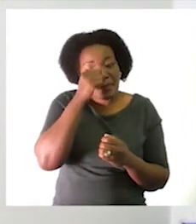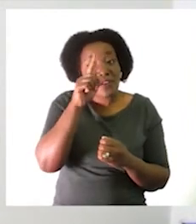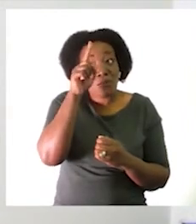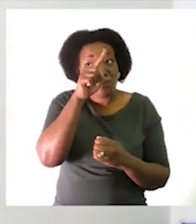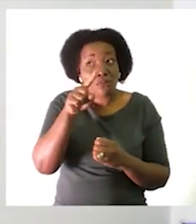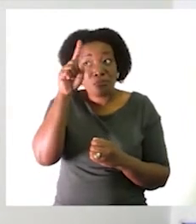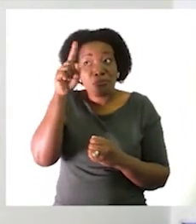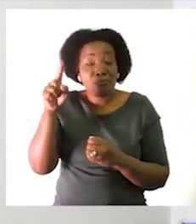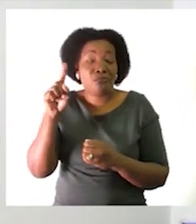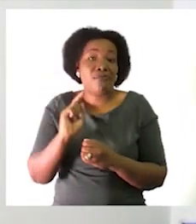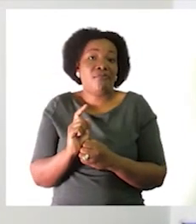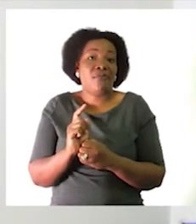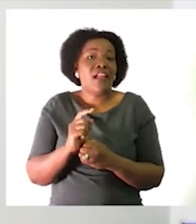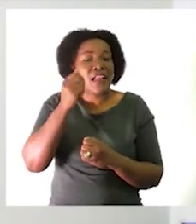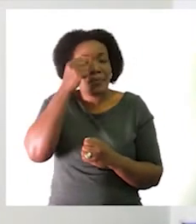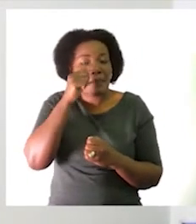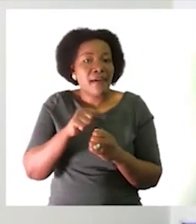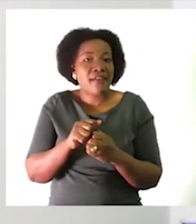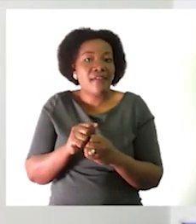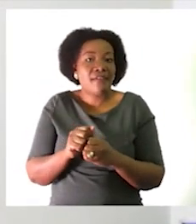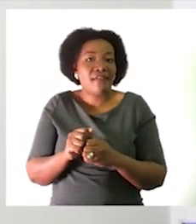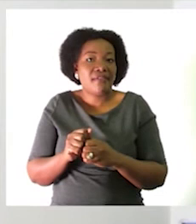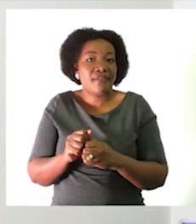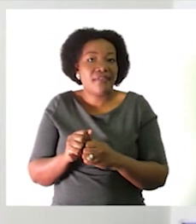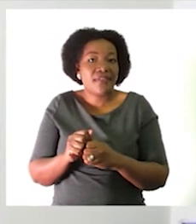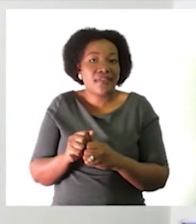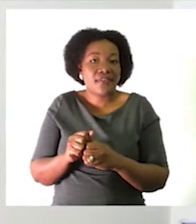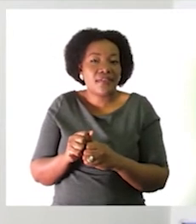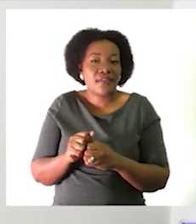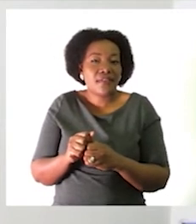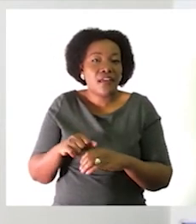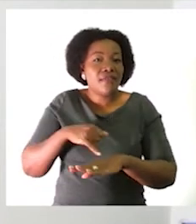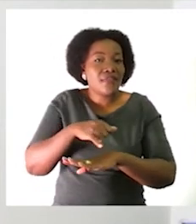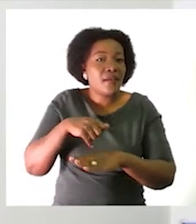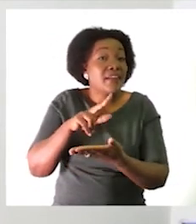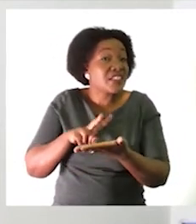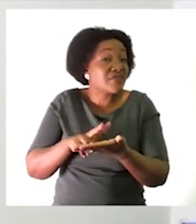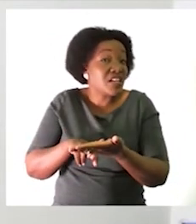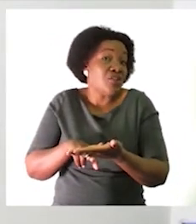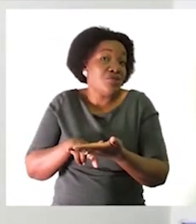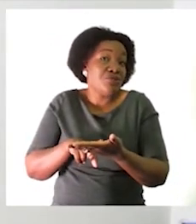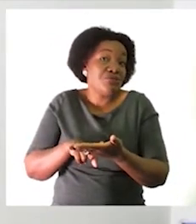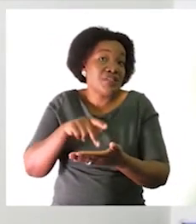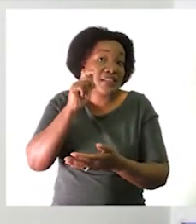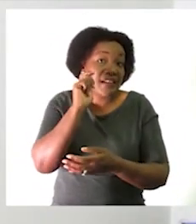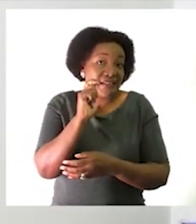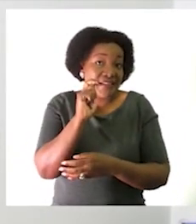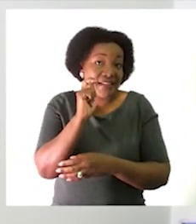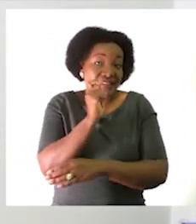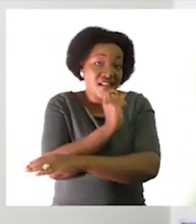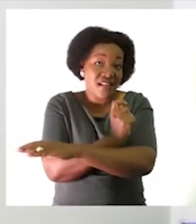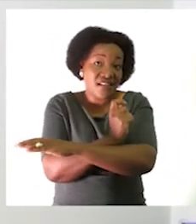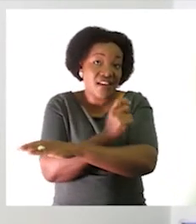places for the cents, which are the tens and the units are always for the cents. All